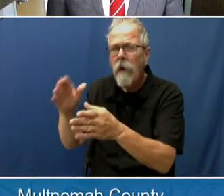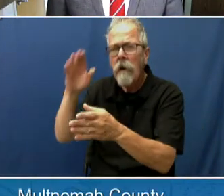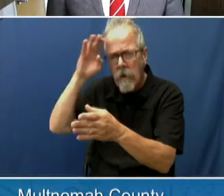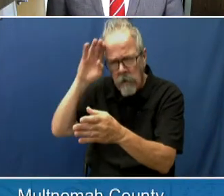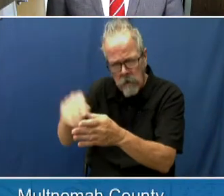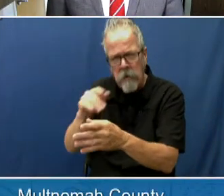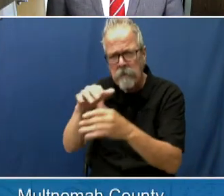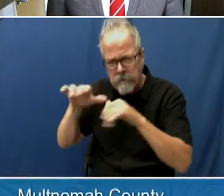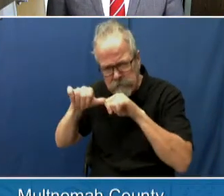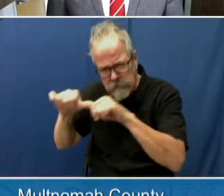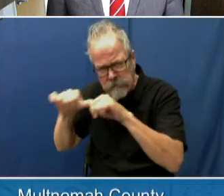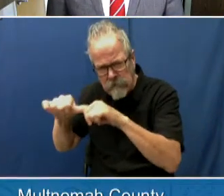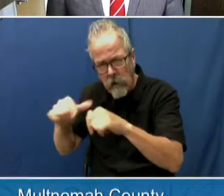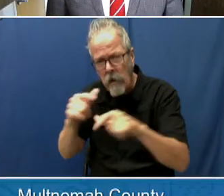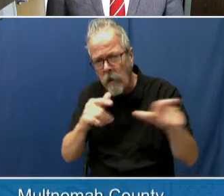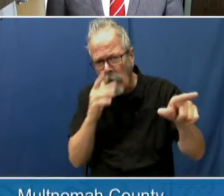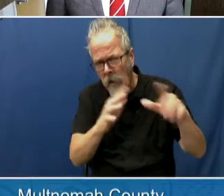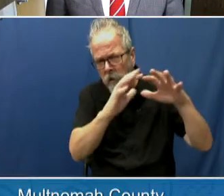lot like choosing love.